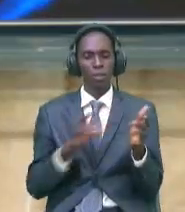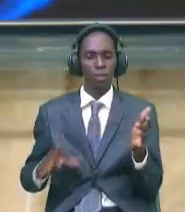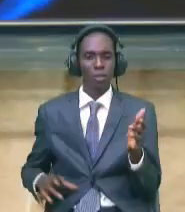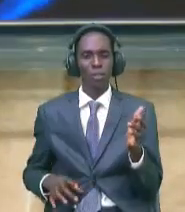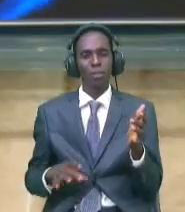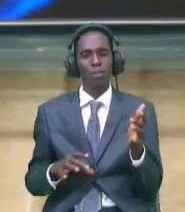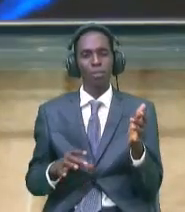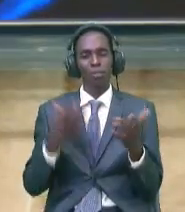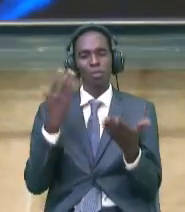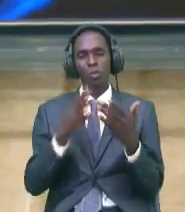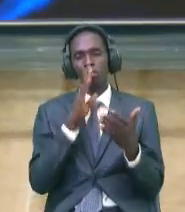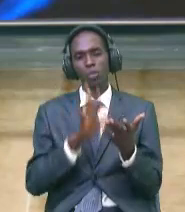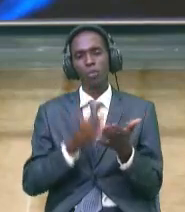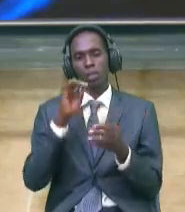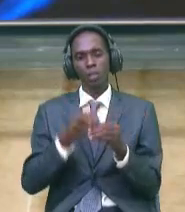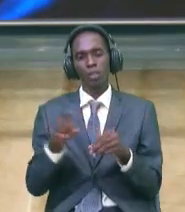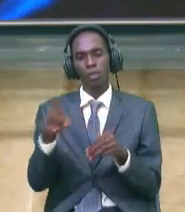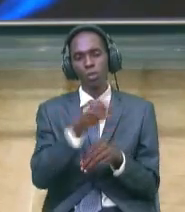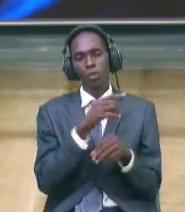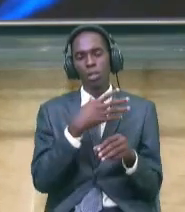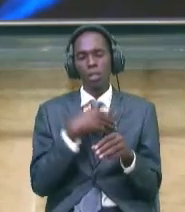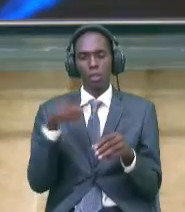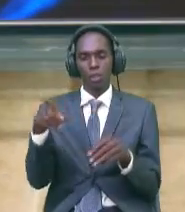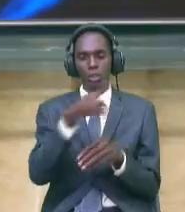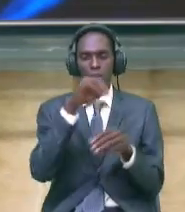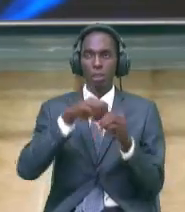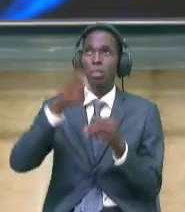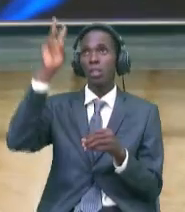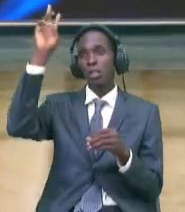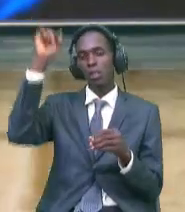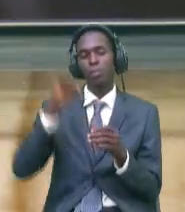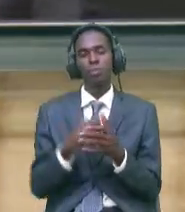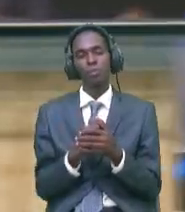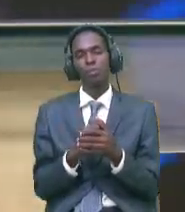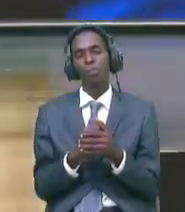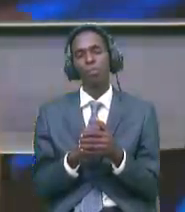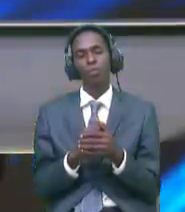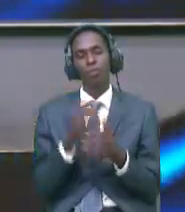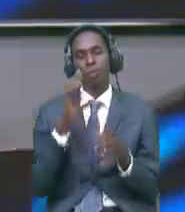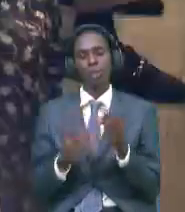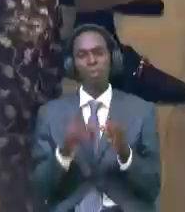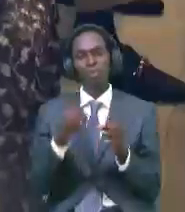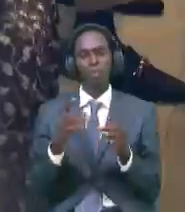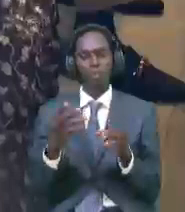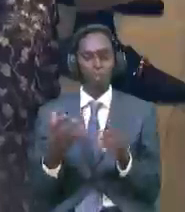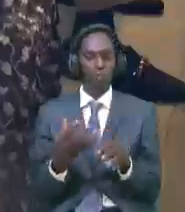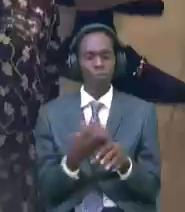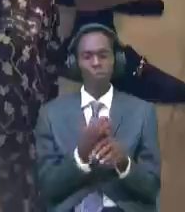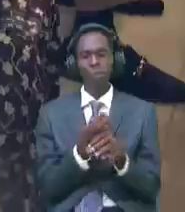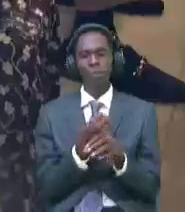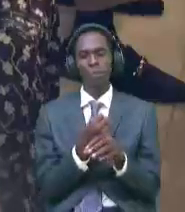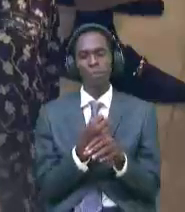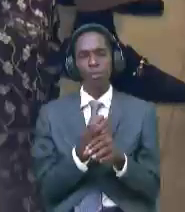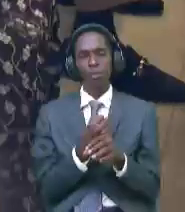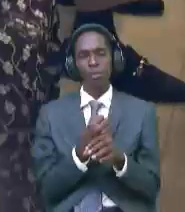be glorified in you and ye in him. You know, if you do something sinful, the name of the